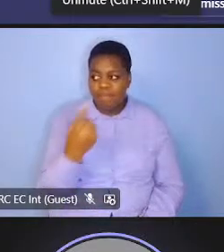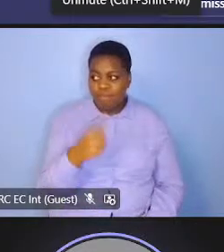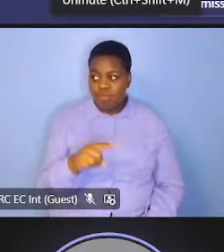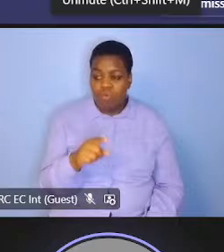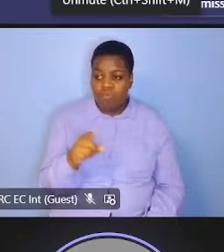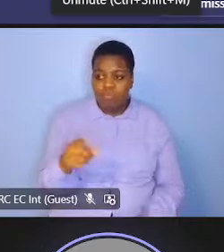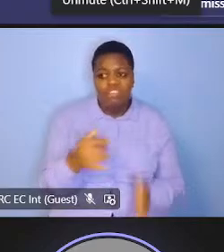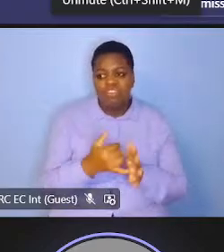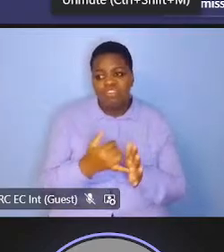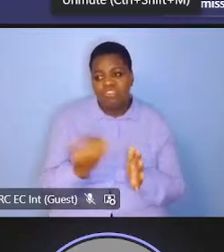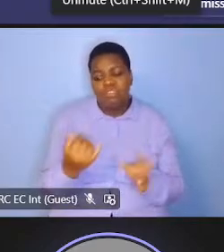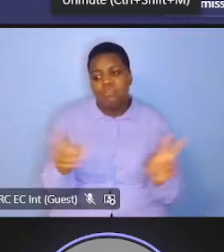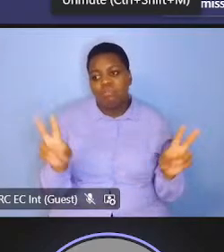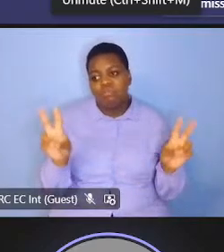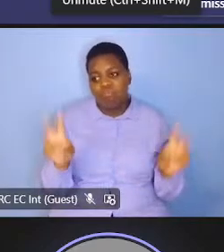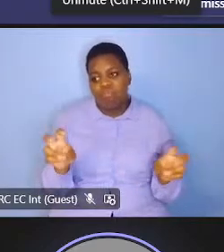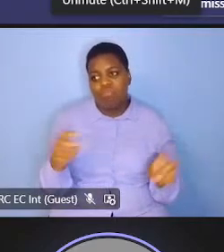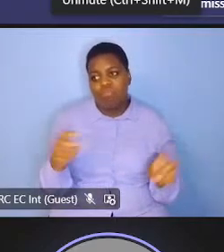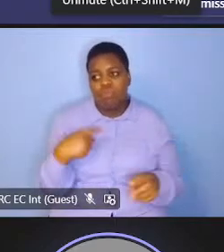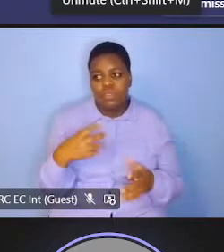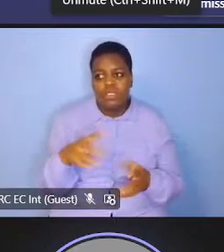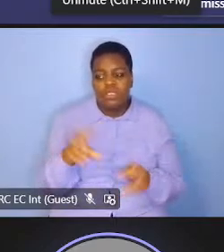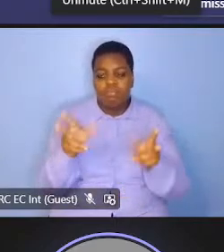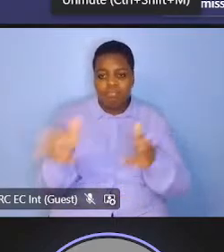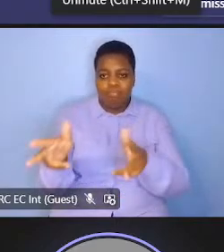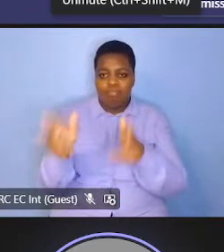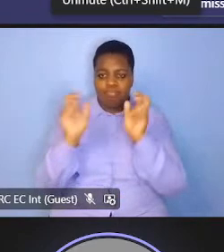is just a quote that we took